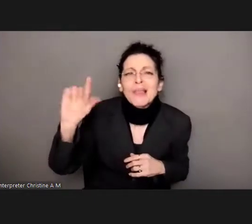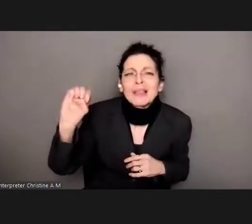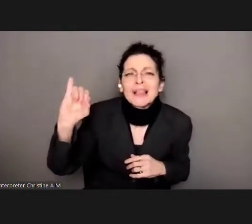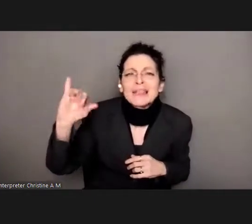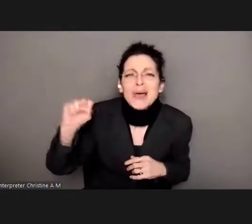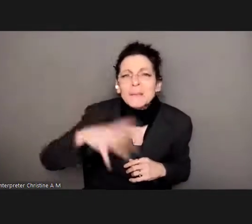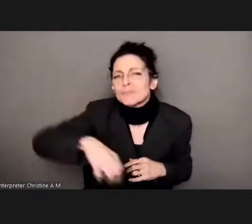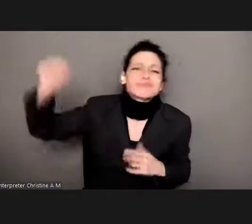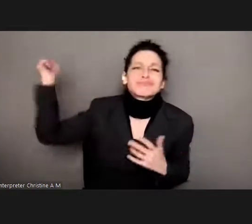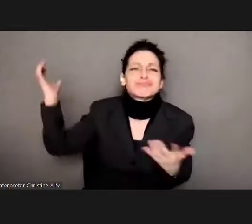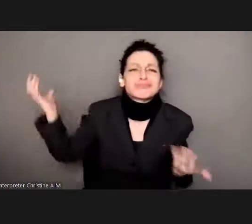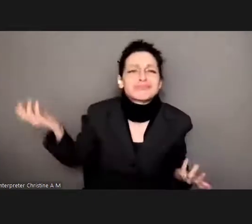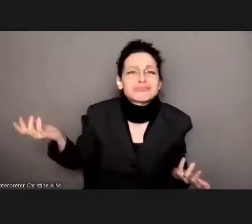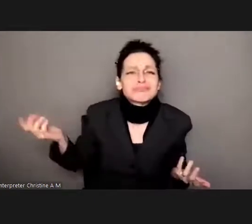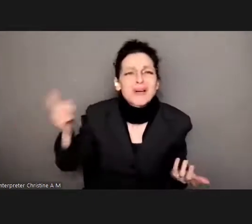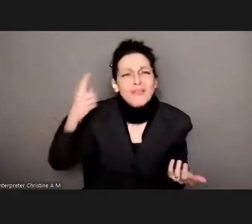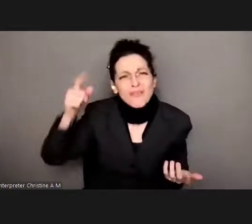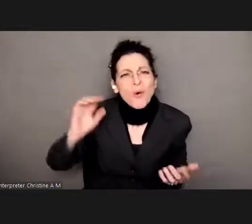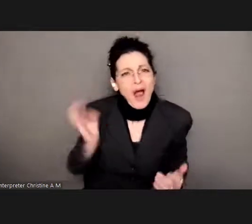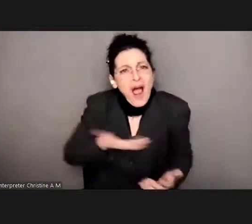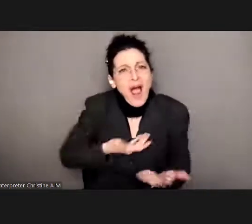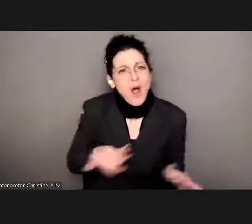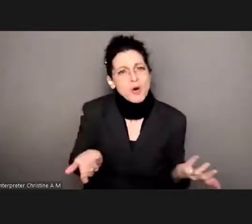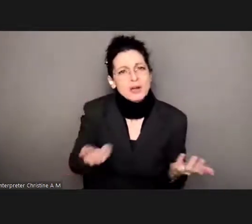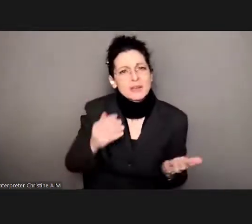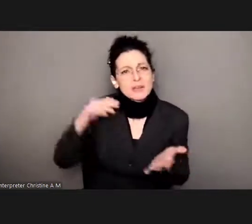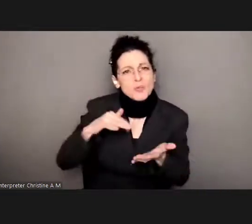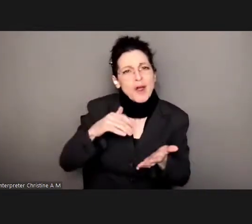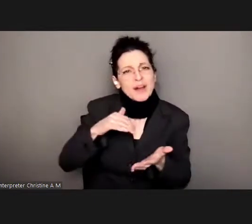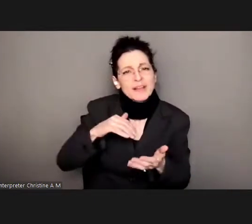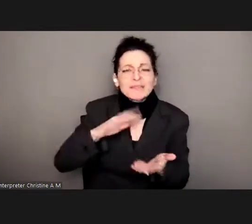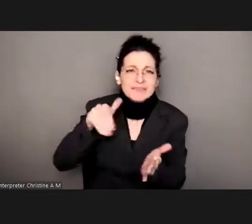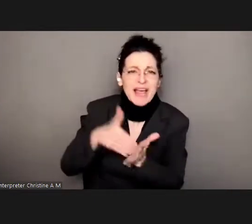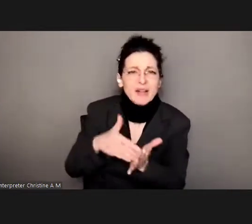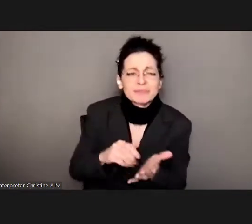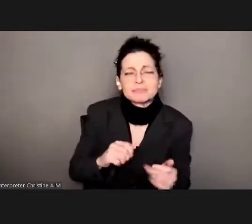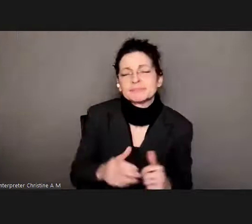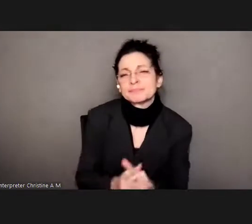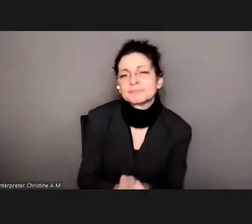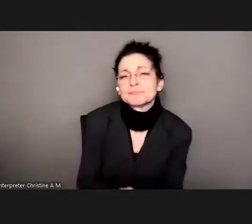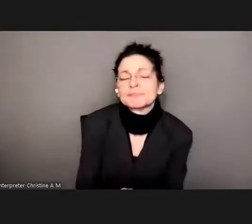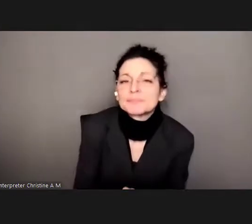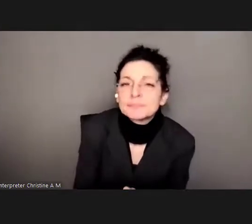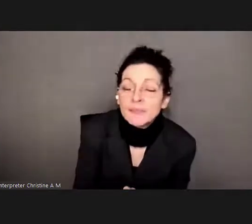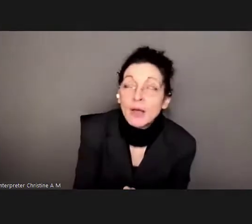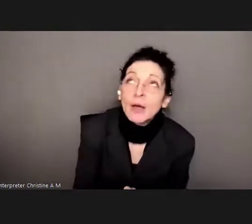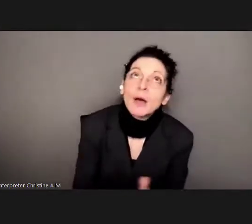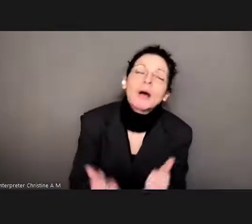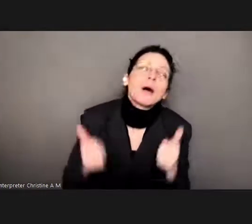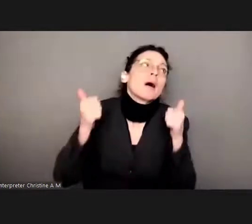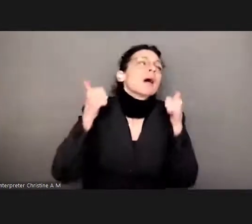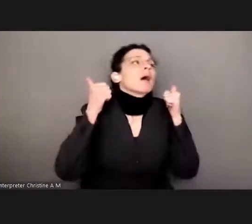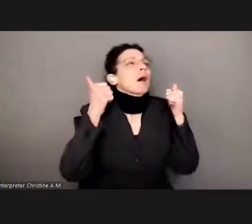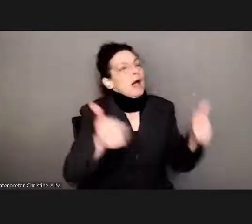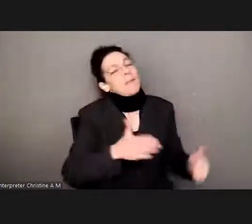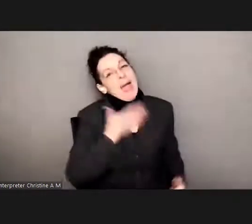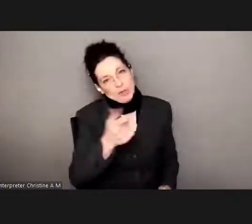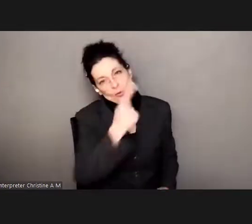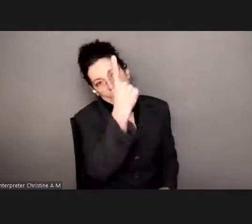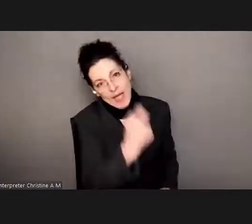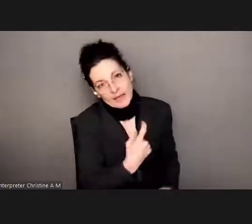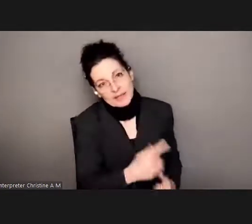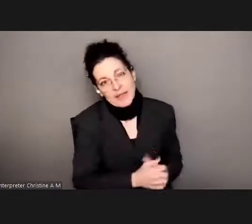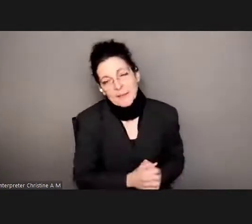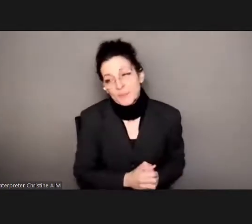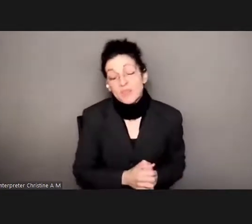you raised this, because perhaps more so than almost any other academic space, a writing